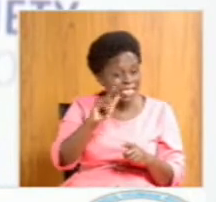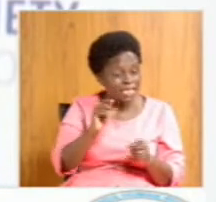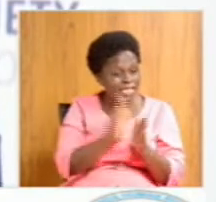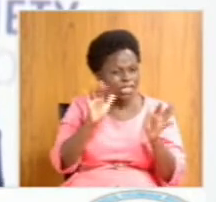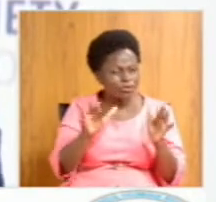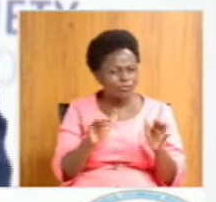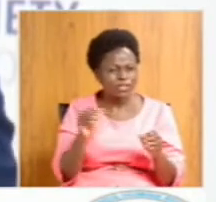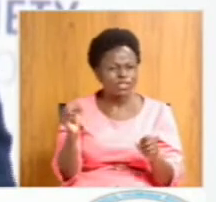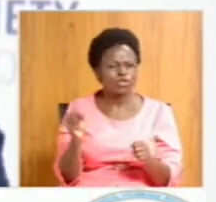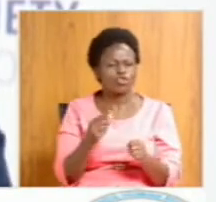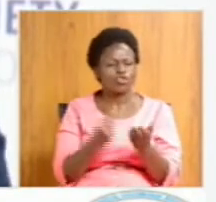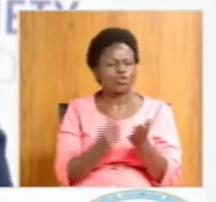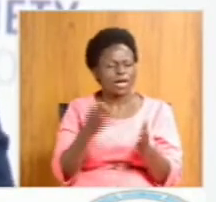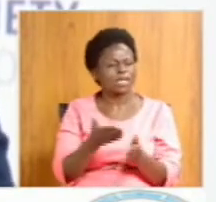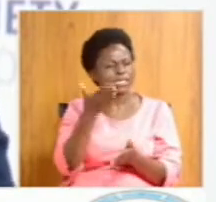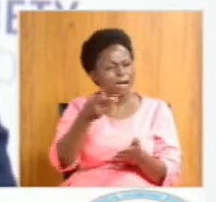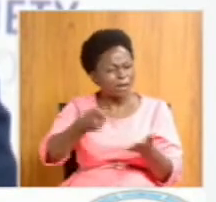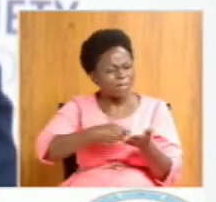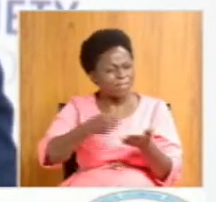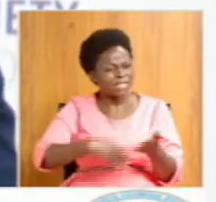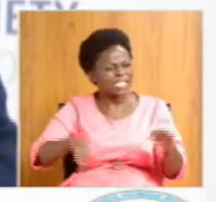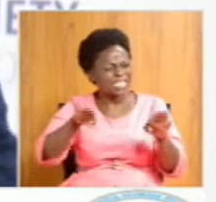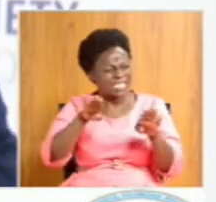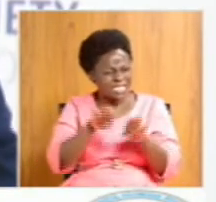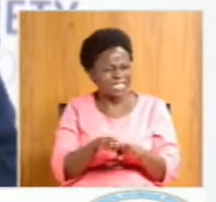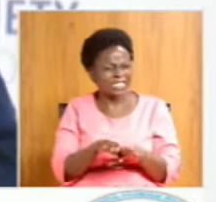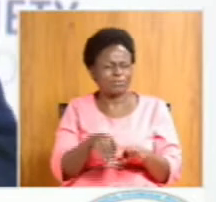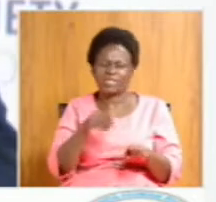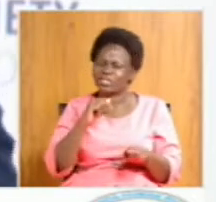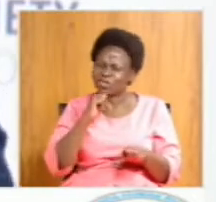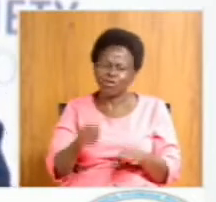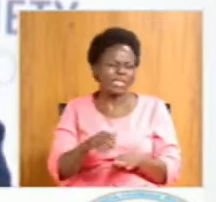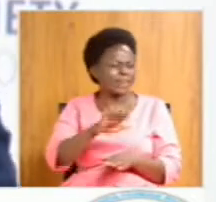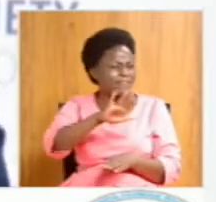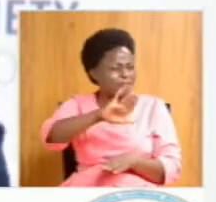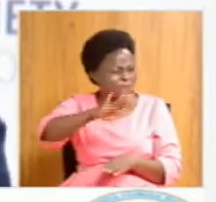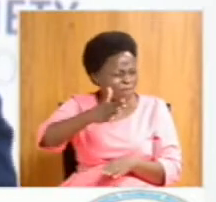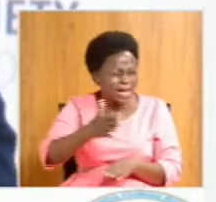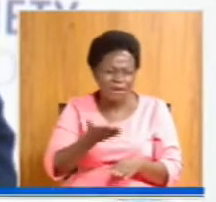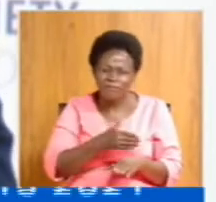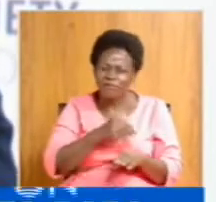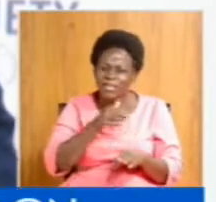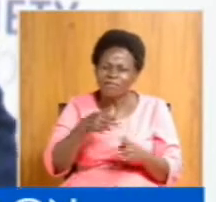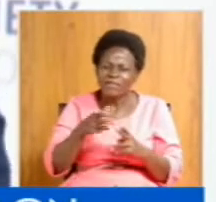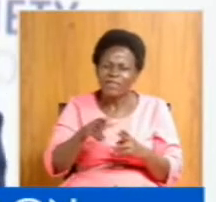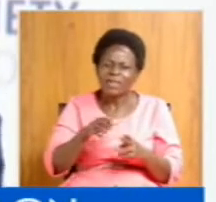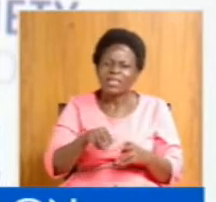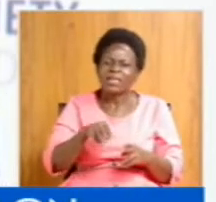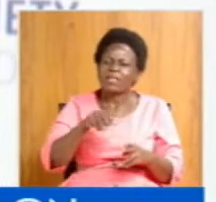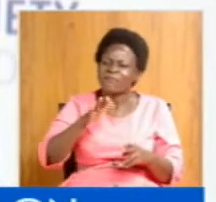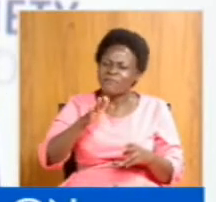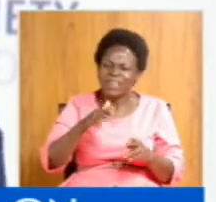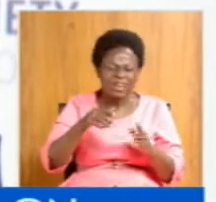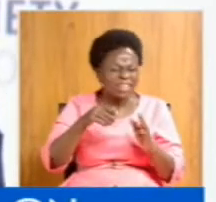Ugandans are employed, and they signed this concession. That is extremely unfair. It has very unfair terms. And in fact,